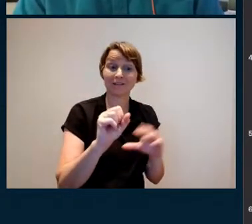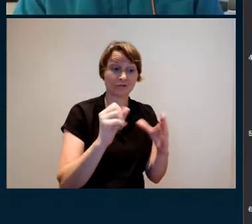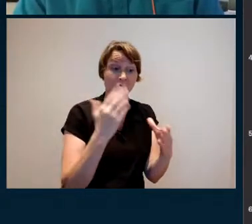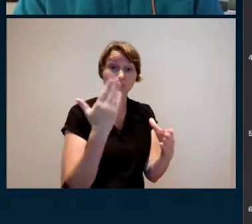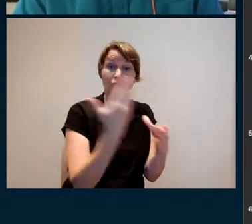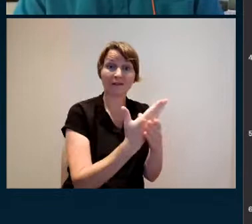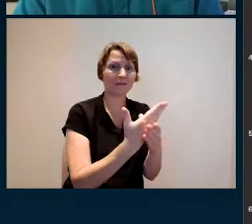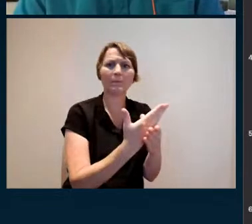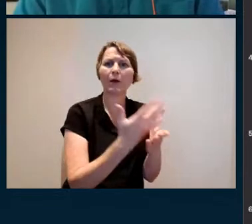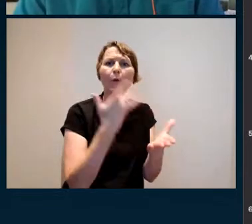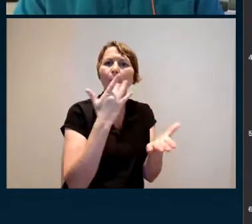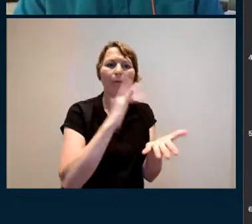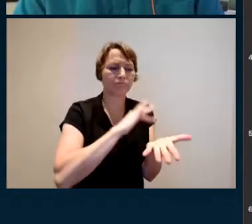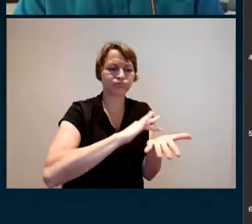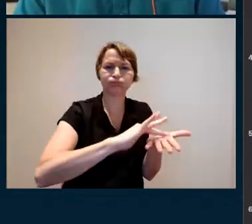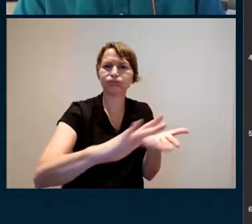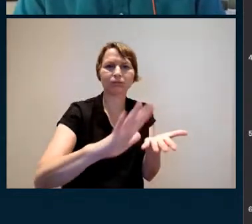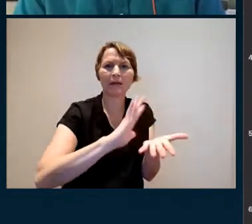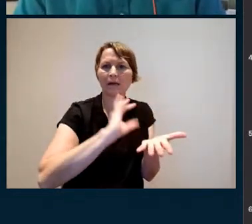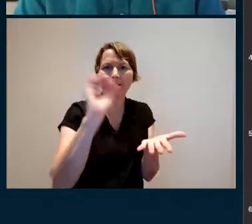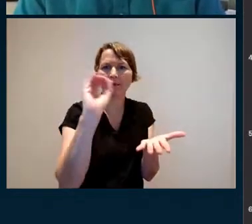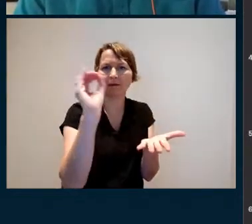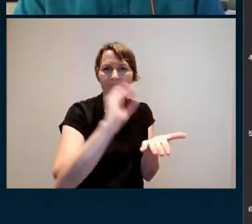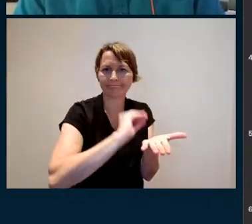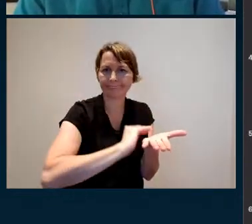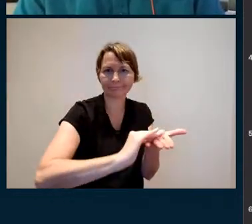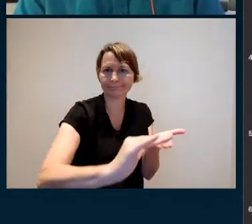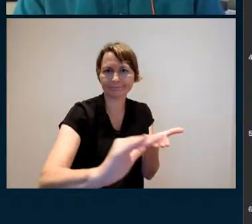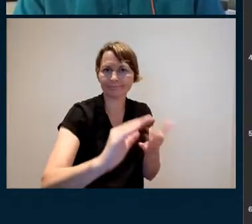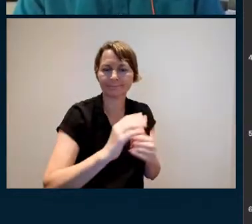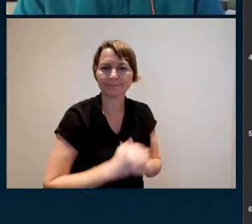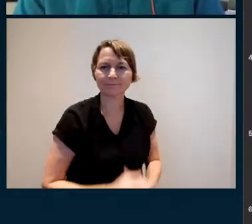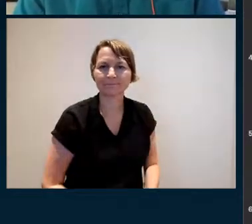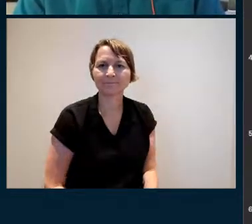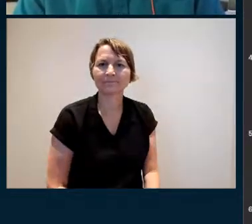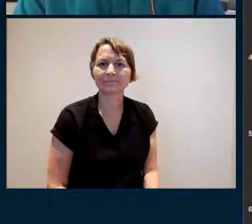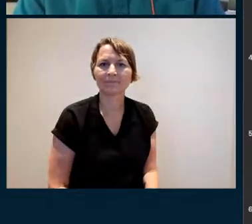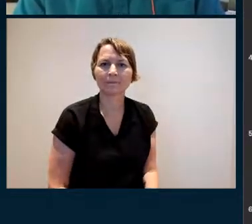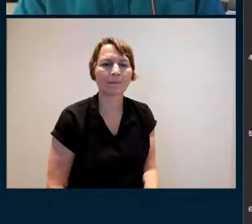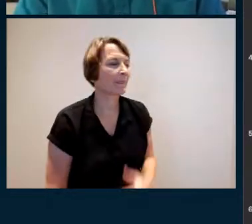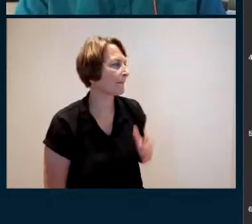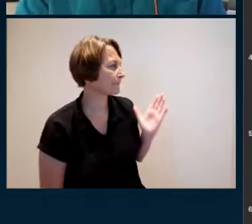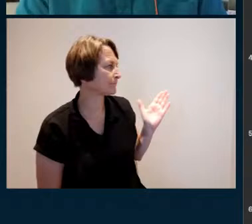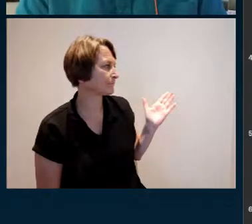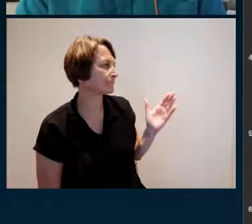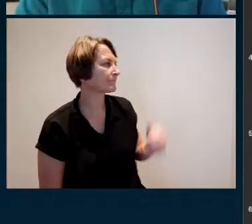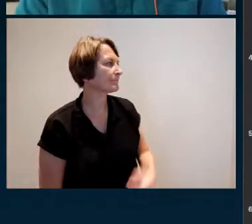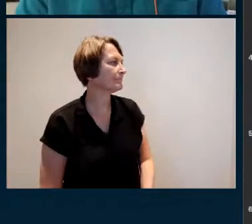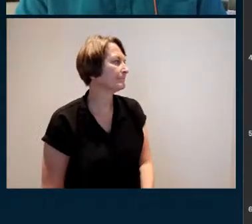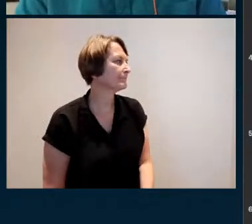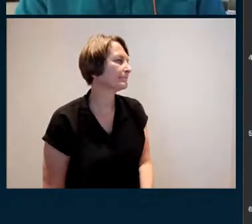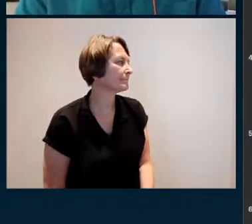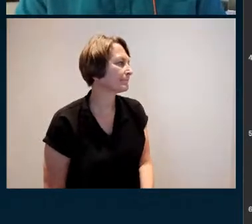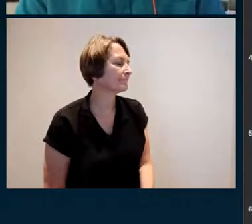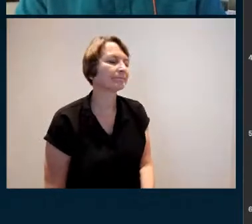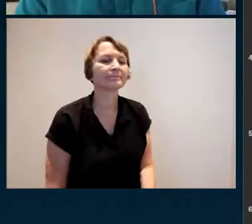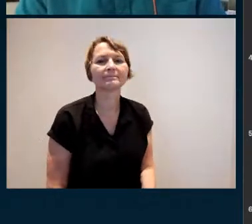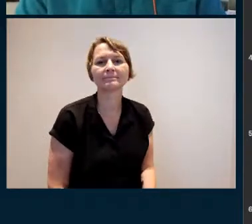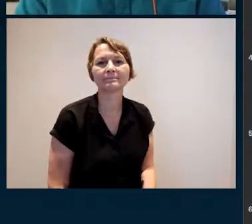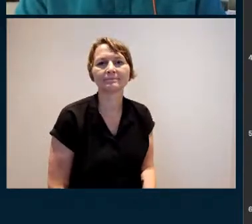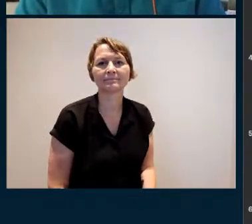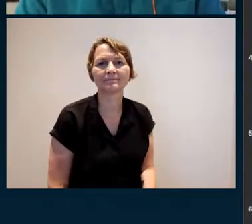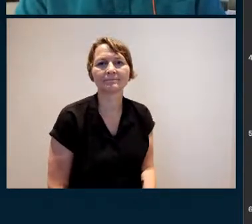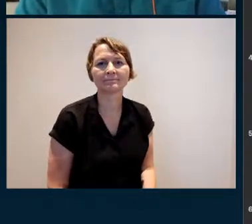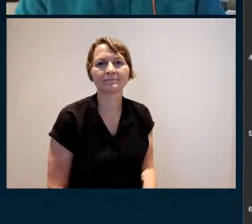So nothing in there. Okay, so I'm going to do .NET new web app, and we'll put that in